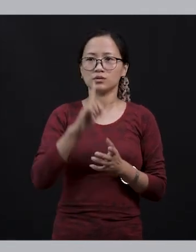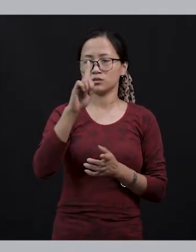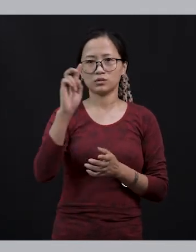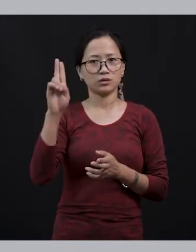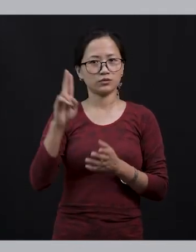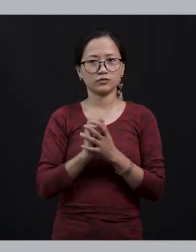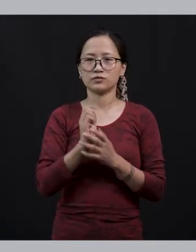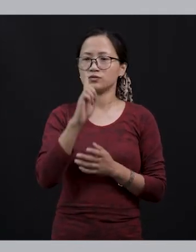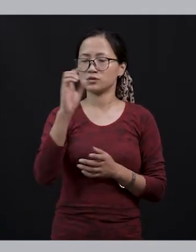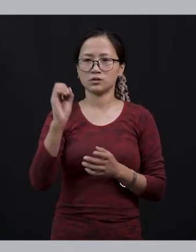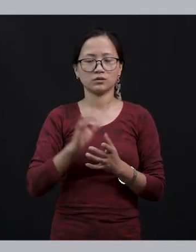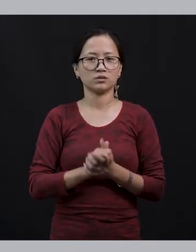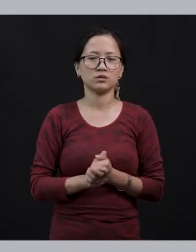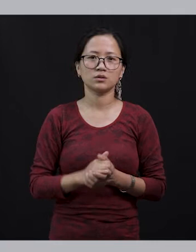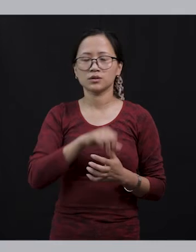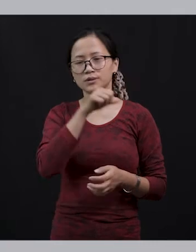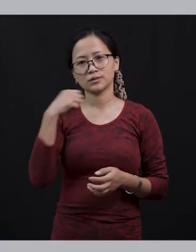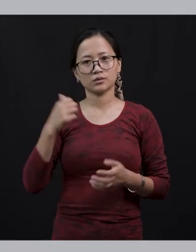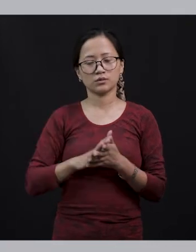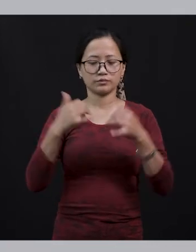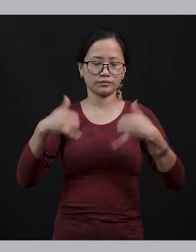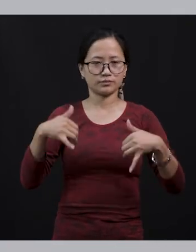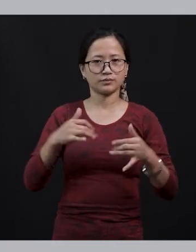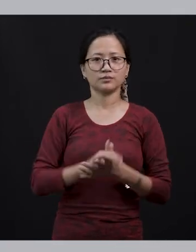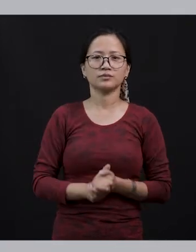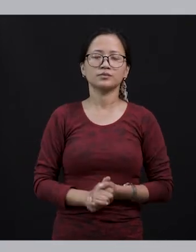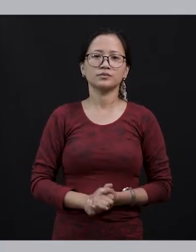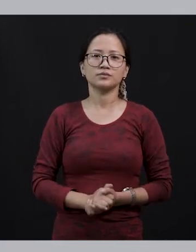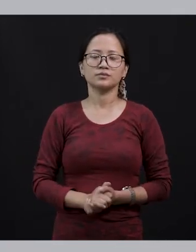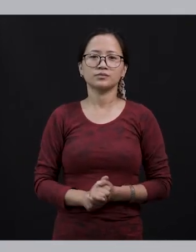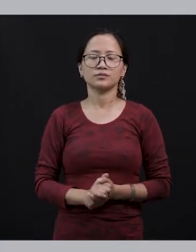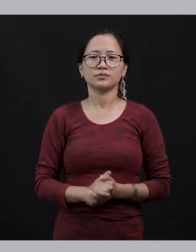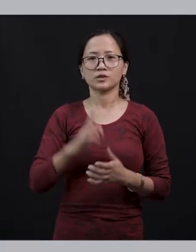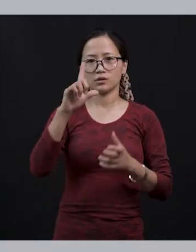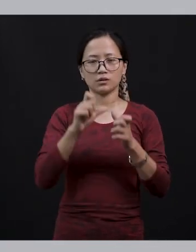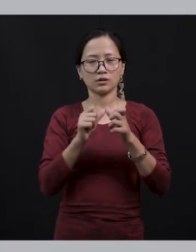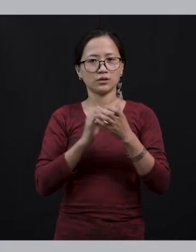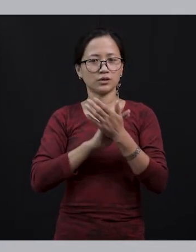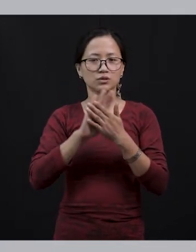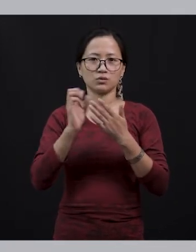1210 and he died while playing that. So he died in Lahore.